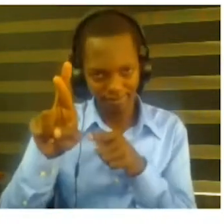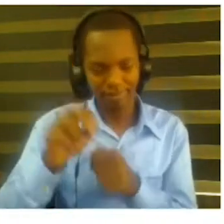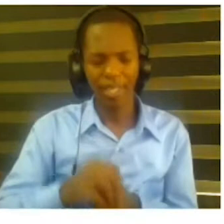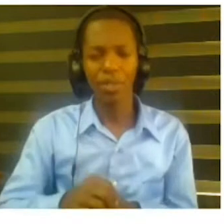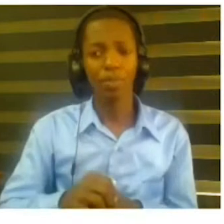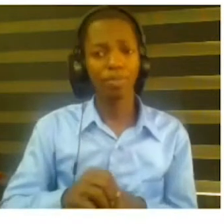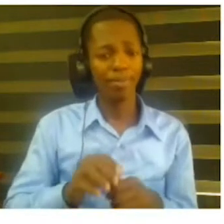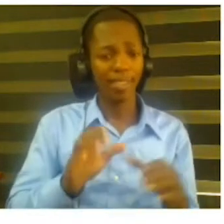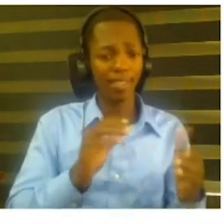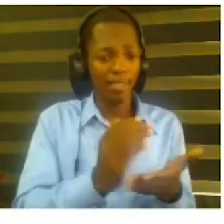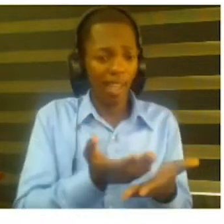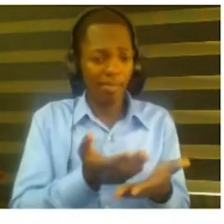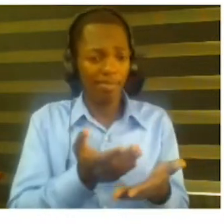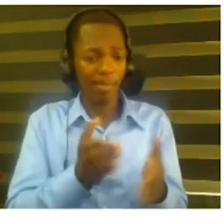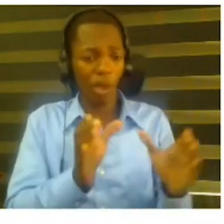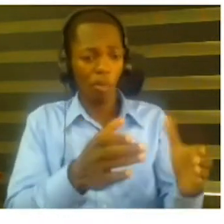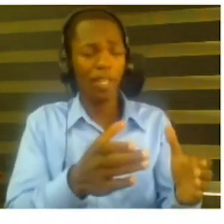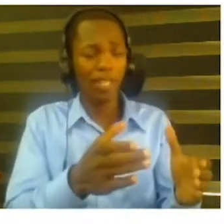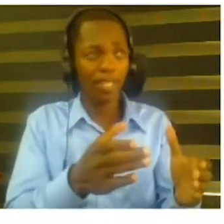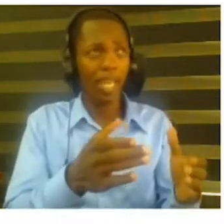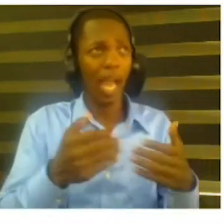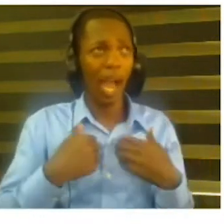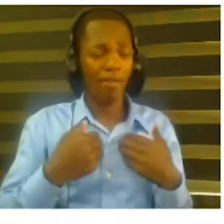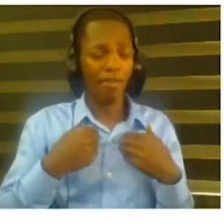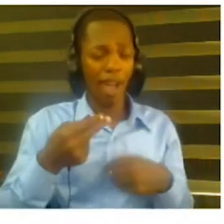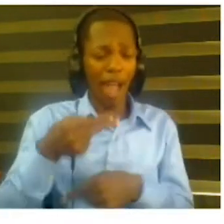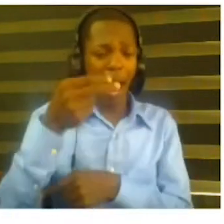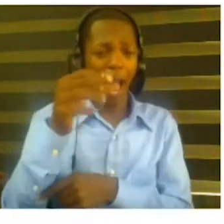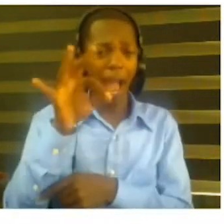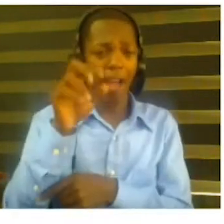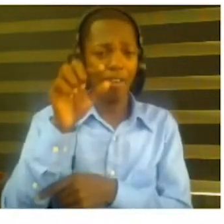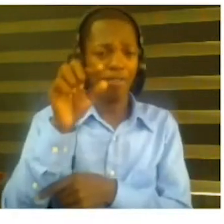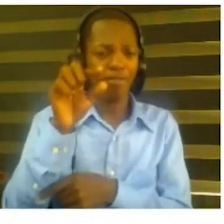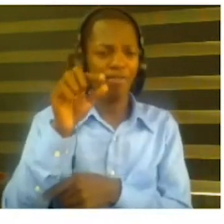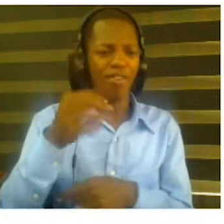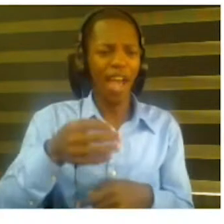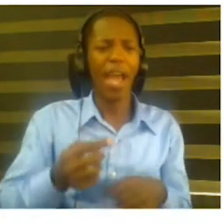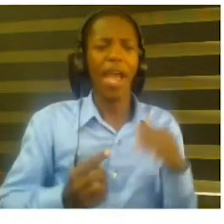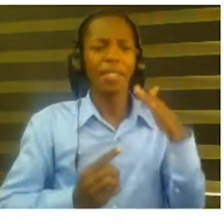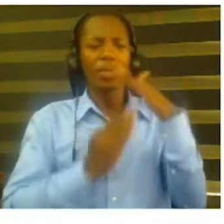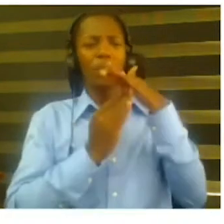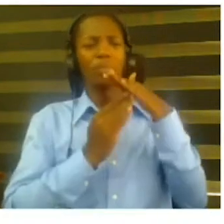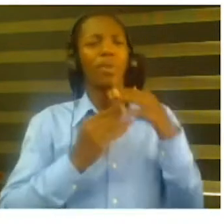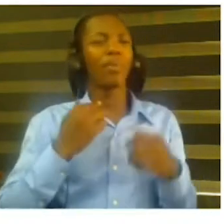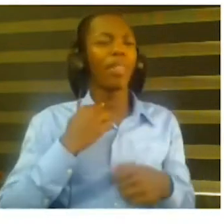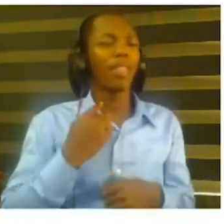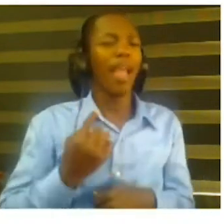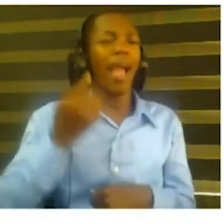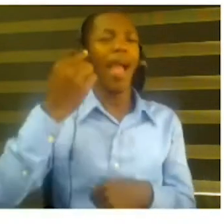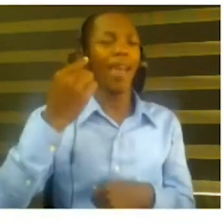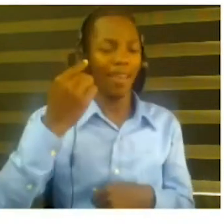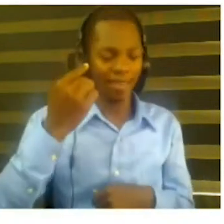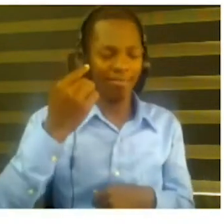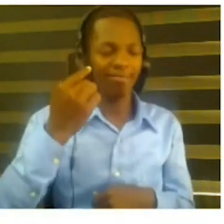like female voices, are not respected. and that's not right. We need to